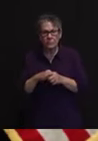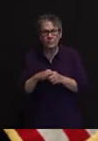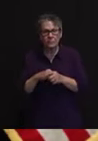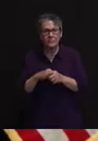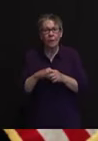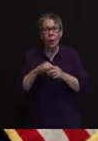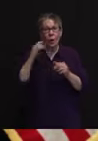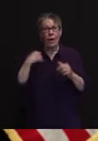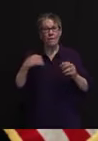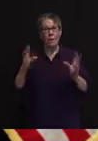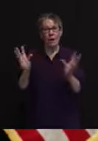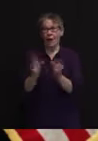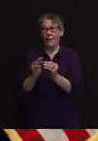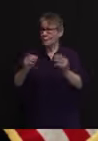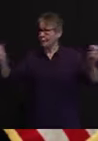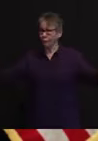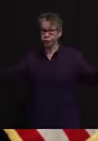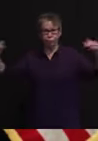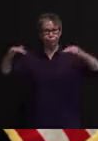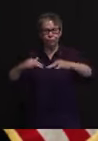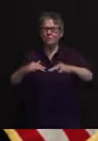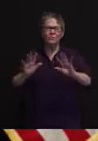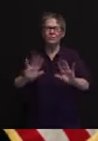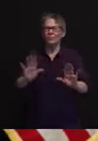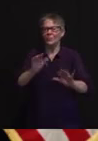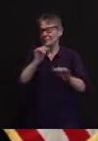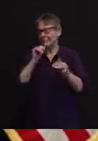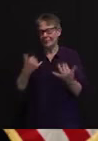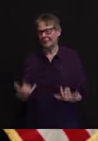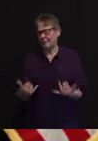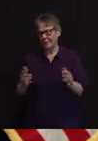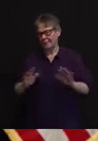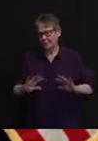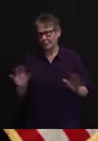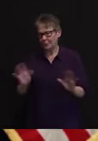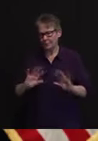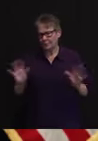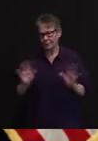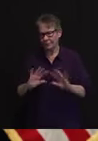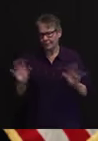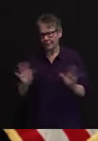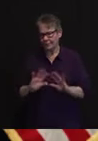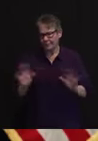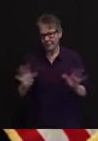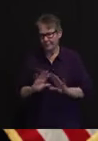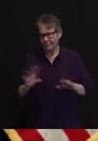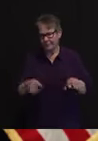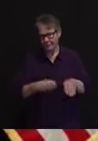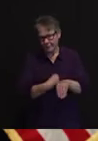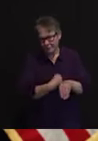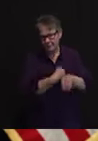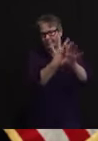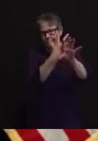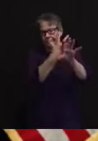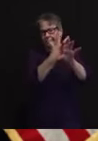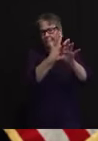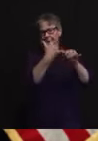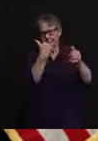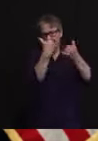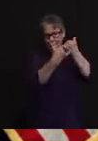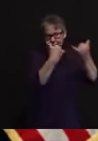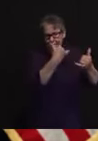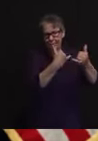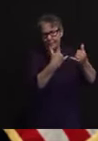are rare in person, so I would think that is the case. And I think, Dave, there's going to be, and Judy and Ed should opine on